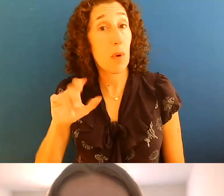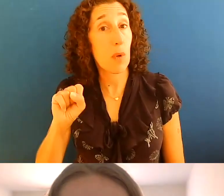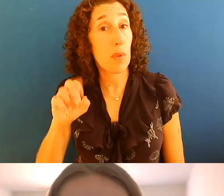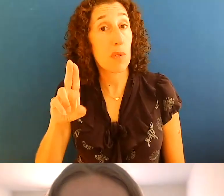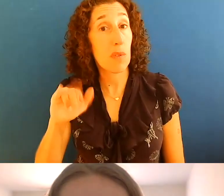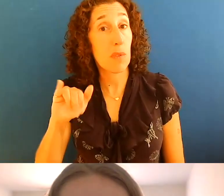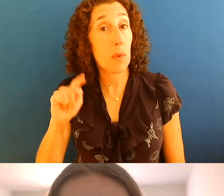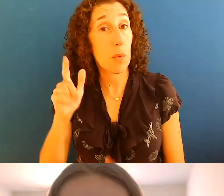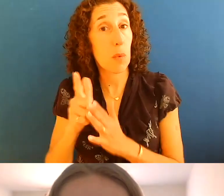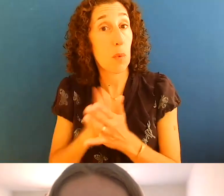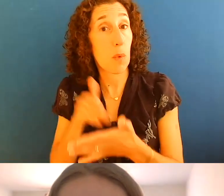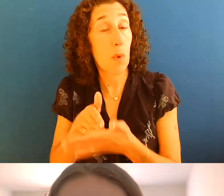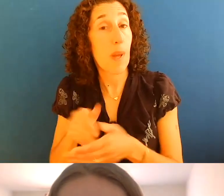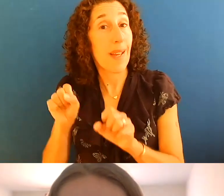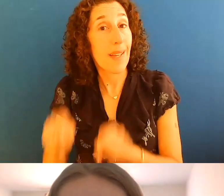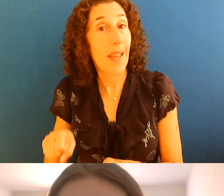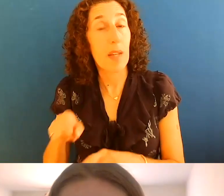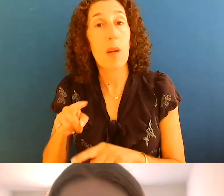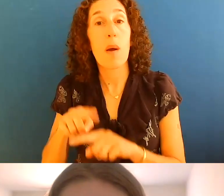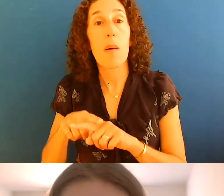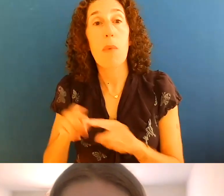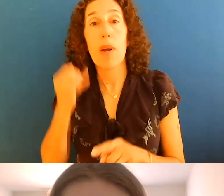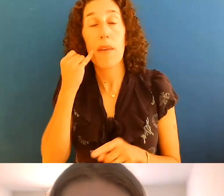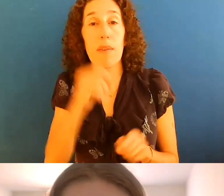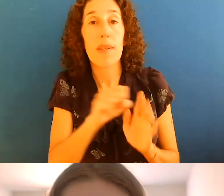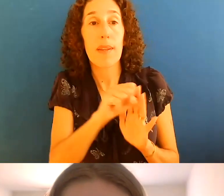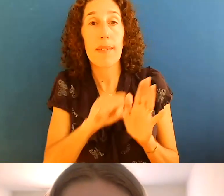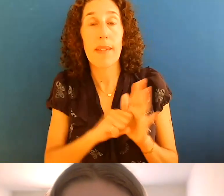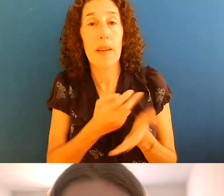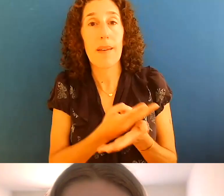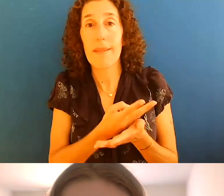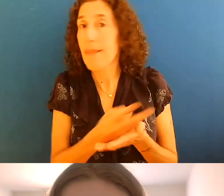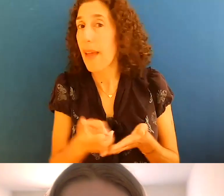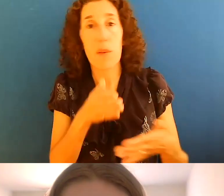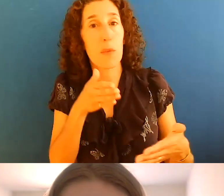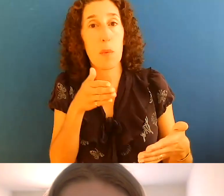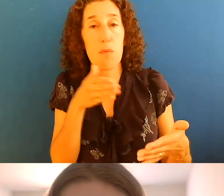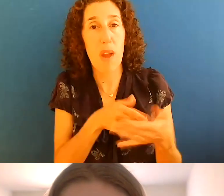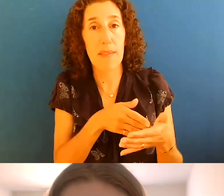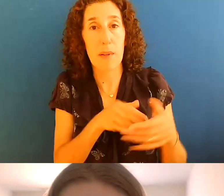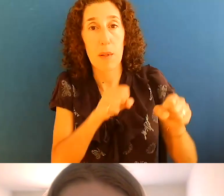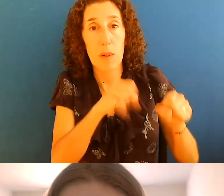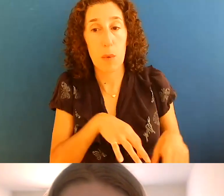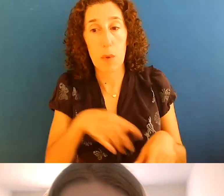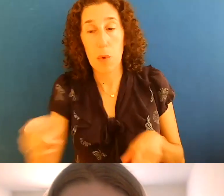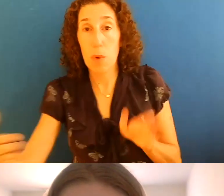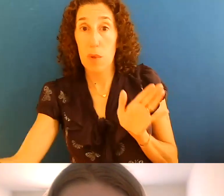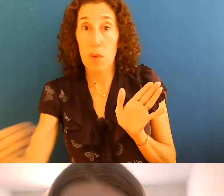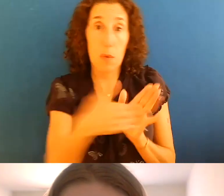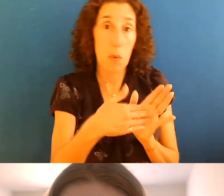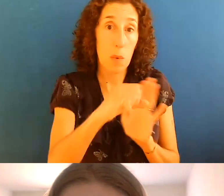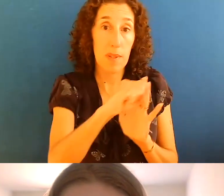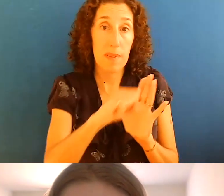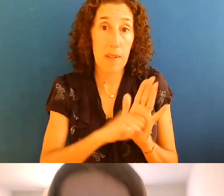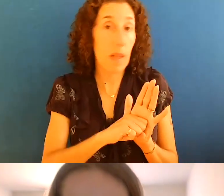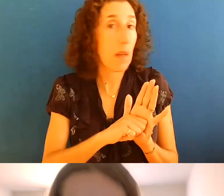cannot bring any kind of action against the state for failing to prosecute, even if that results in more victims. And I think